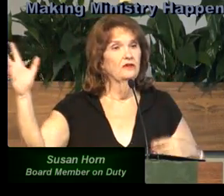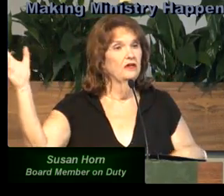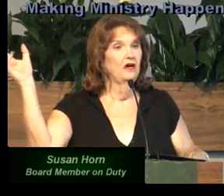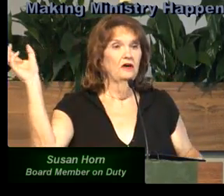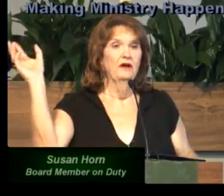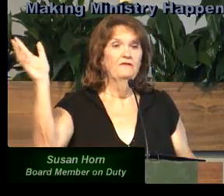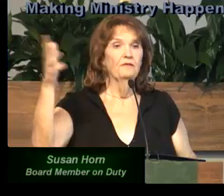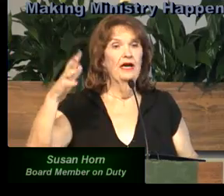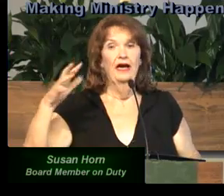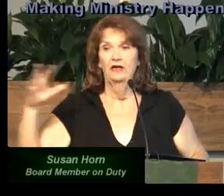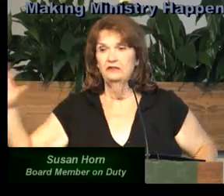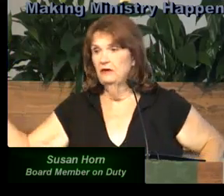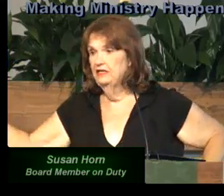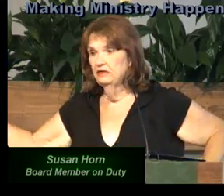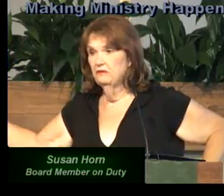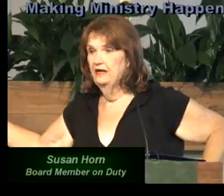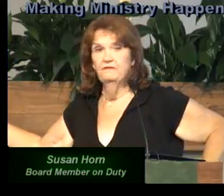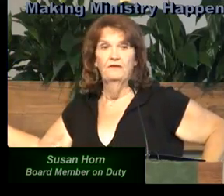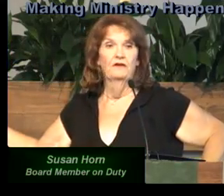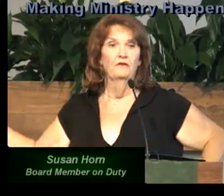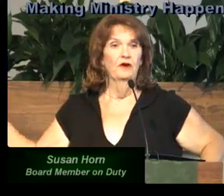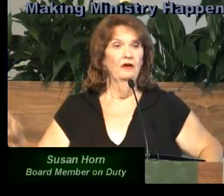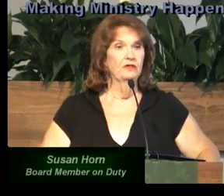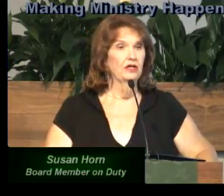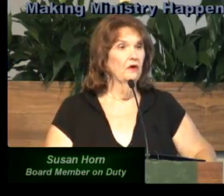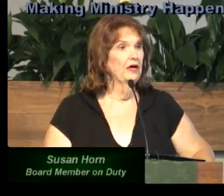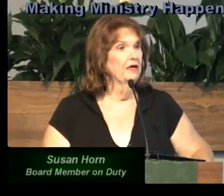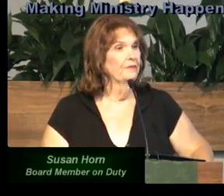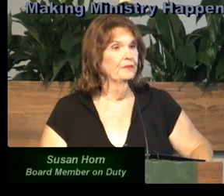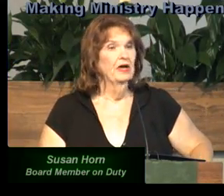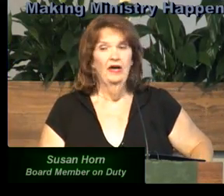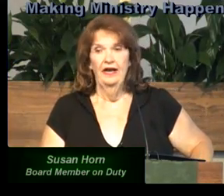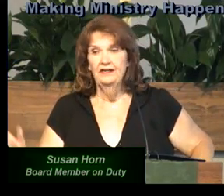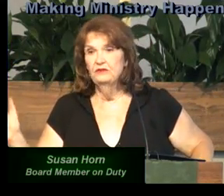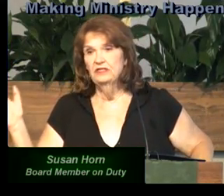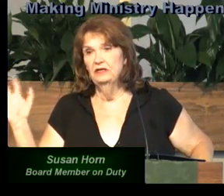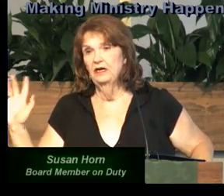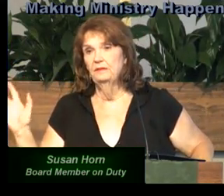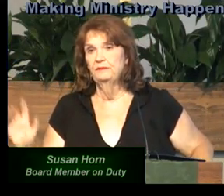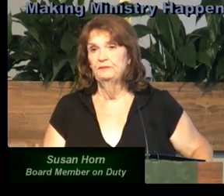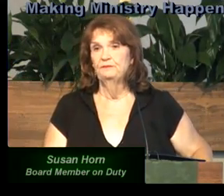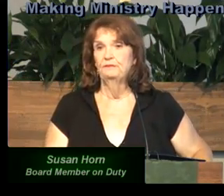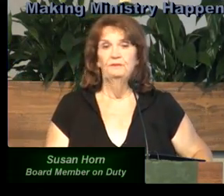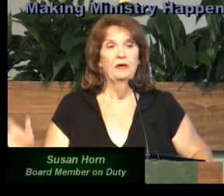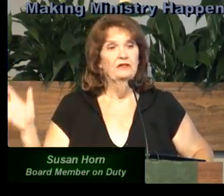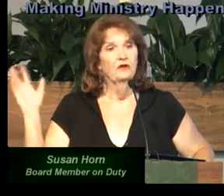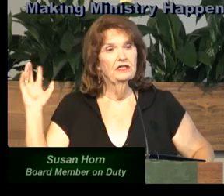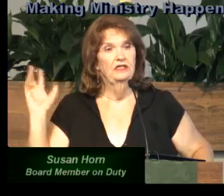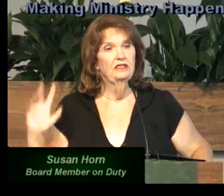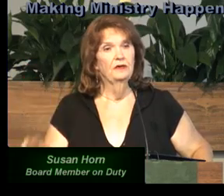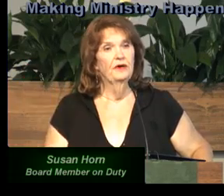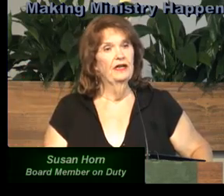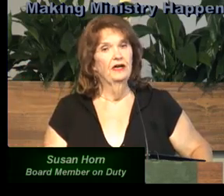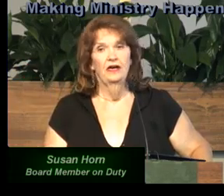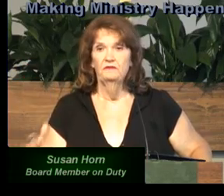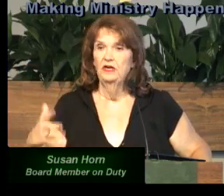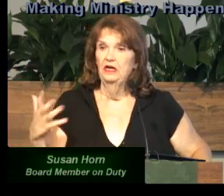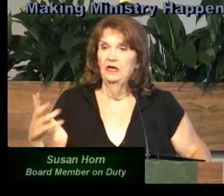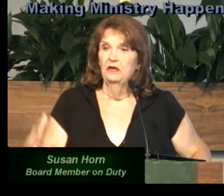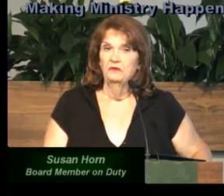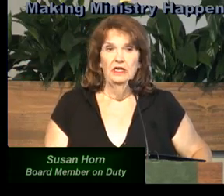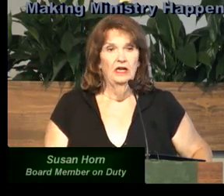that goes right from my house right in front of where I was going. And this was, I was going to see somebody that